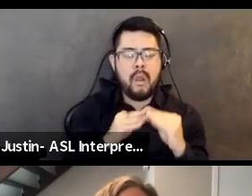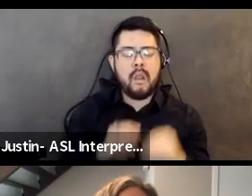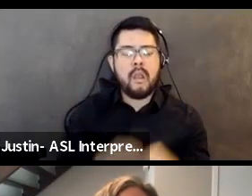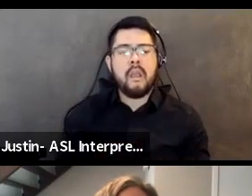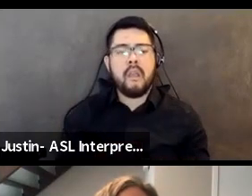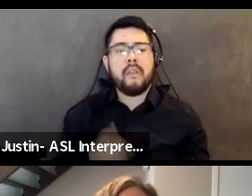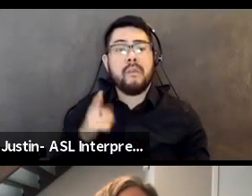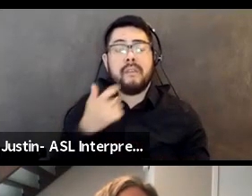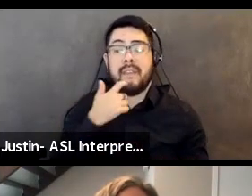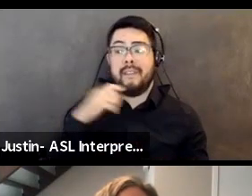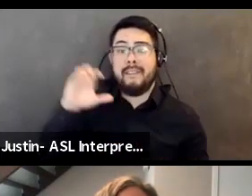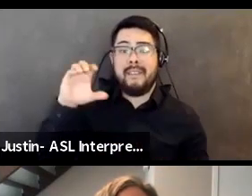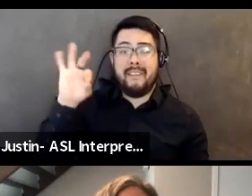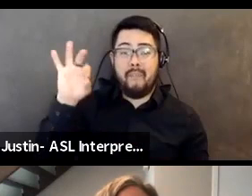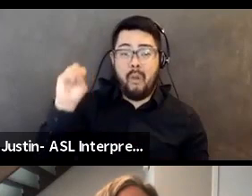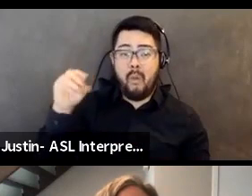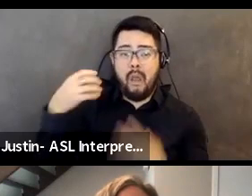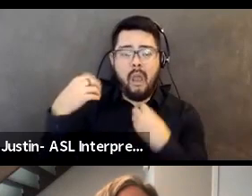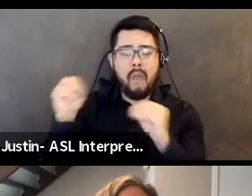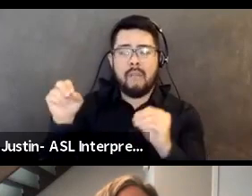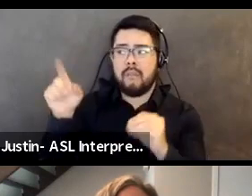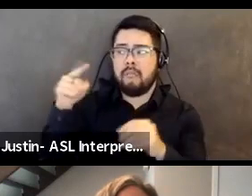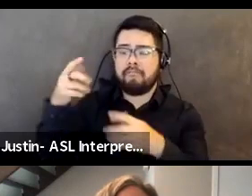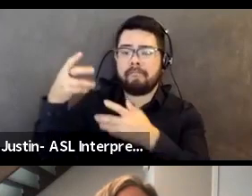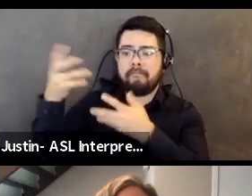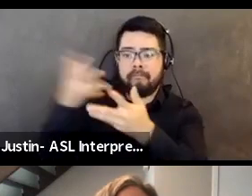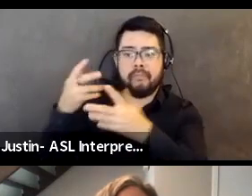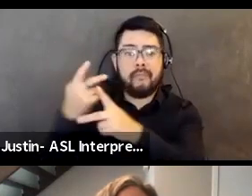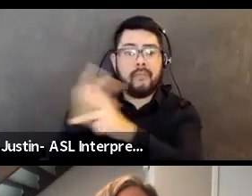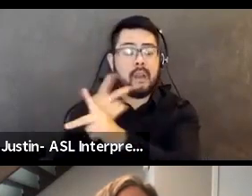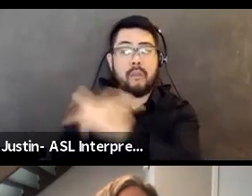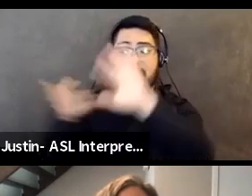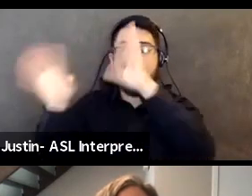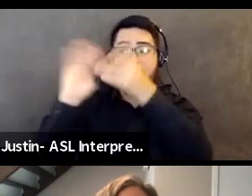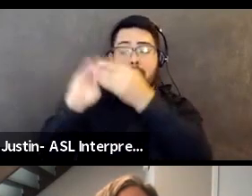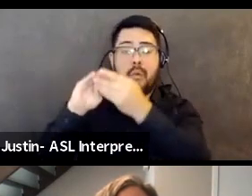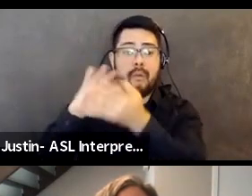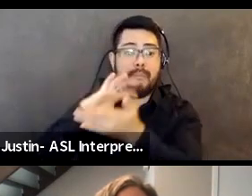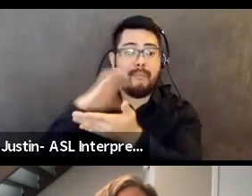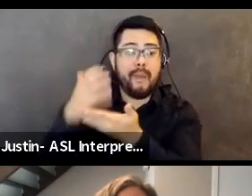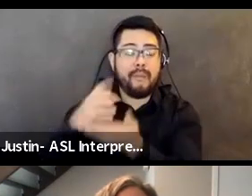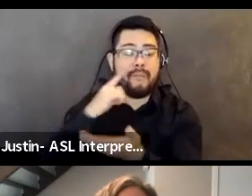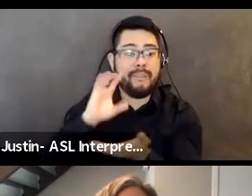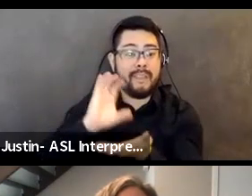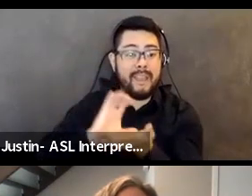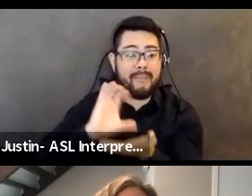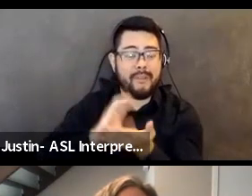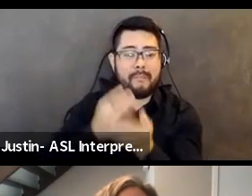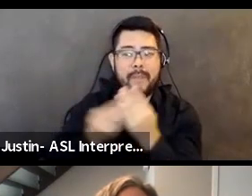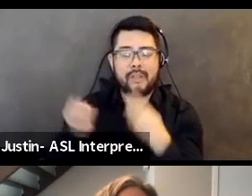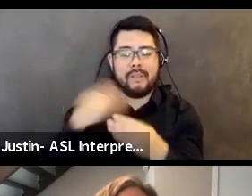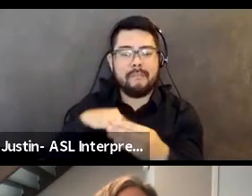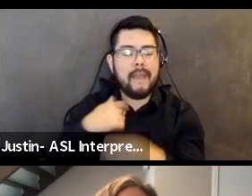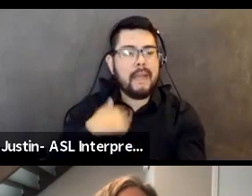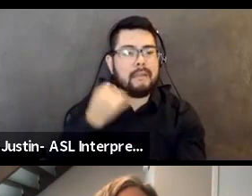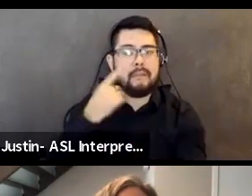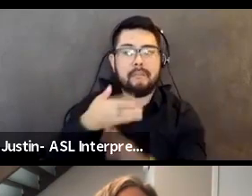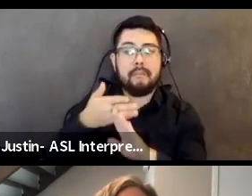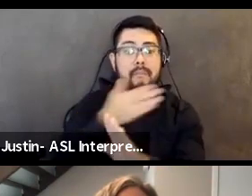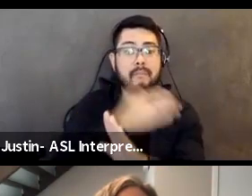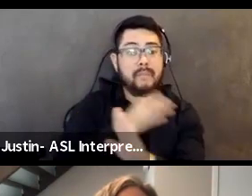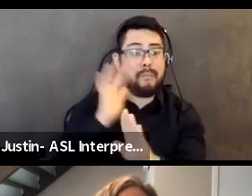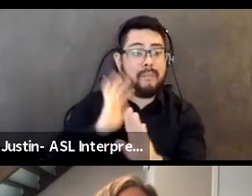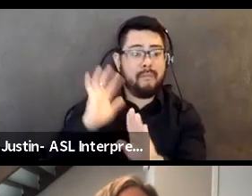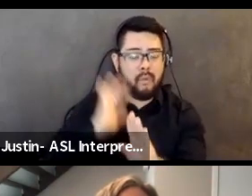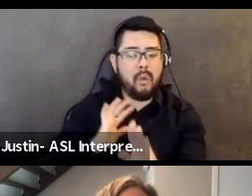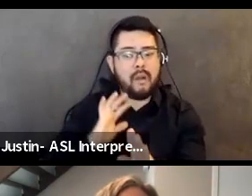with the cfo's office you determine the overall amount of the capital budget i know in prior years um the amount has been